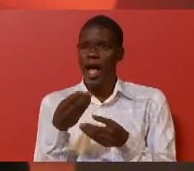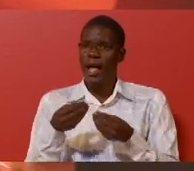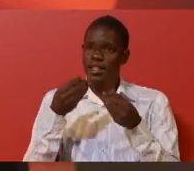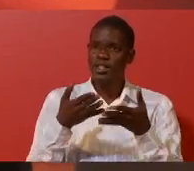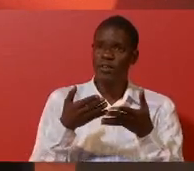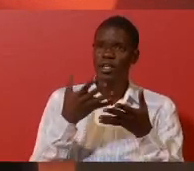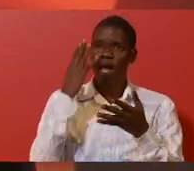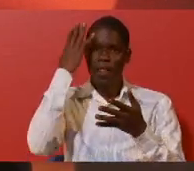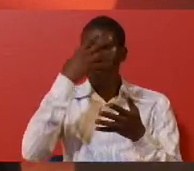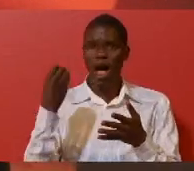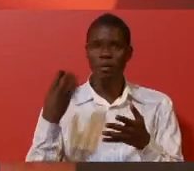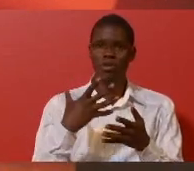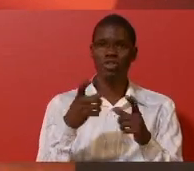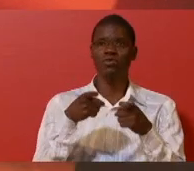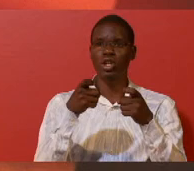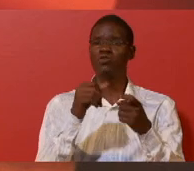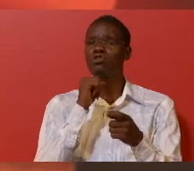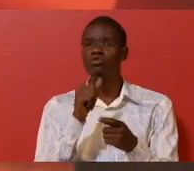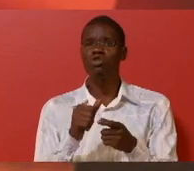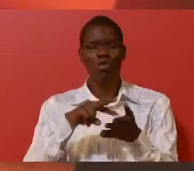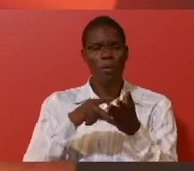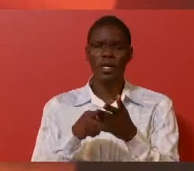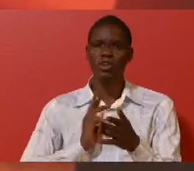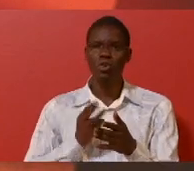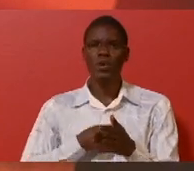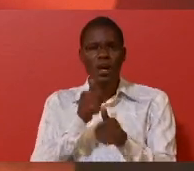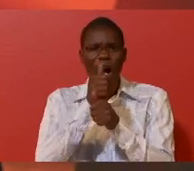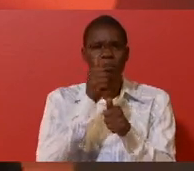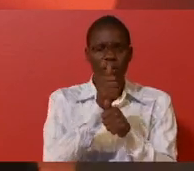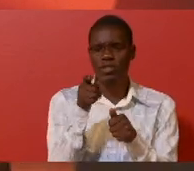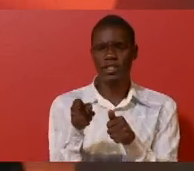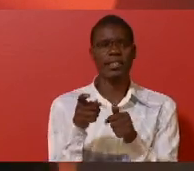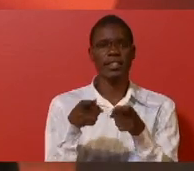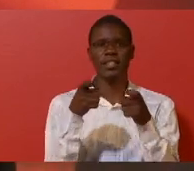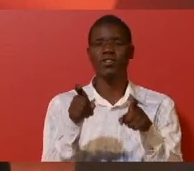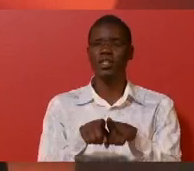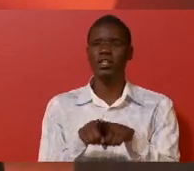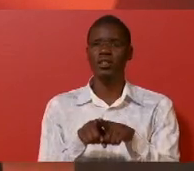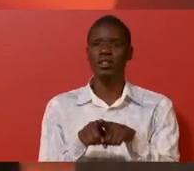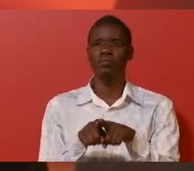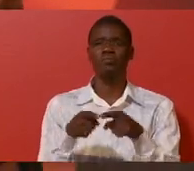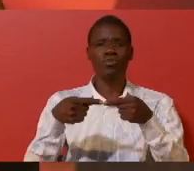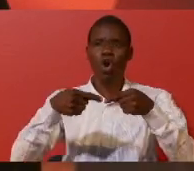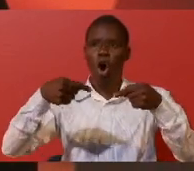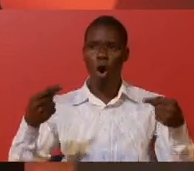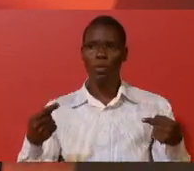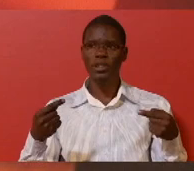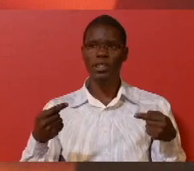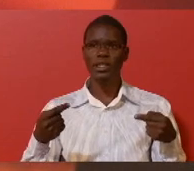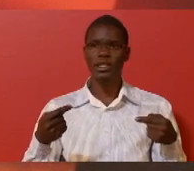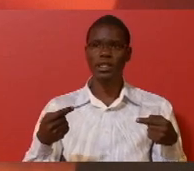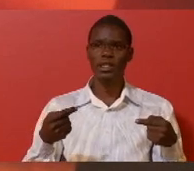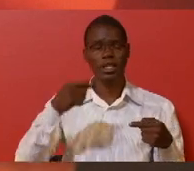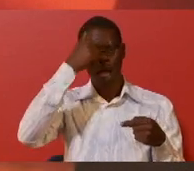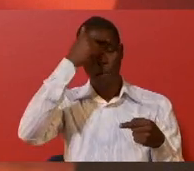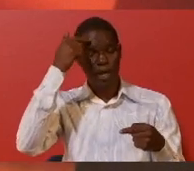this beautiful gift doesn't mean that we can abuse this gift. In fact, on the contrary, because it's such